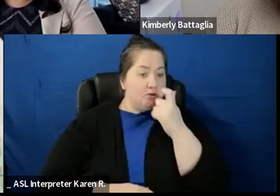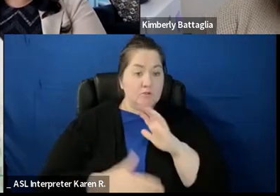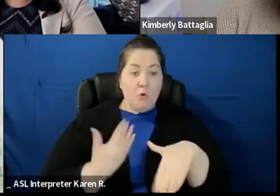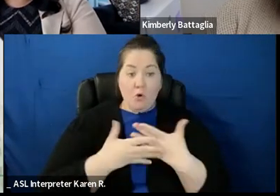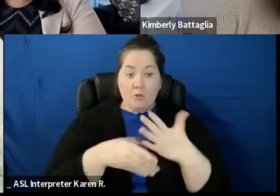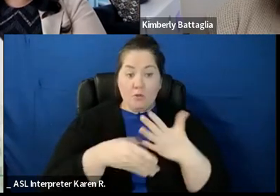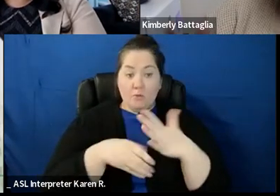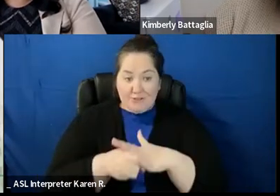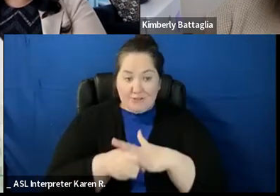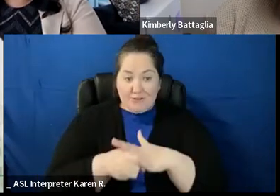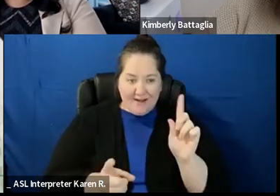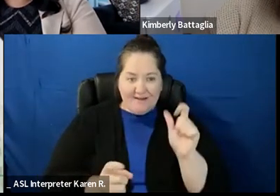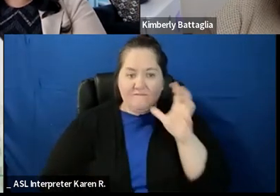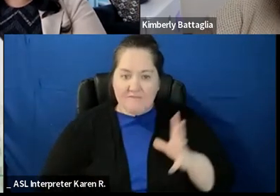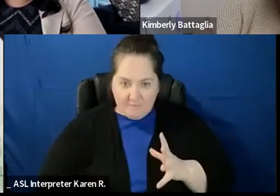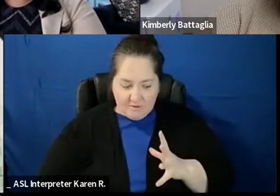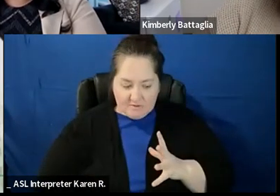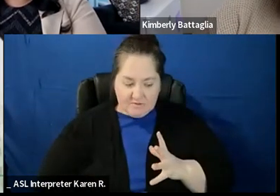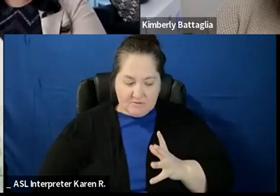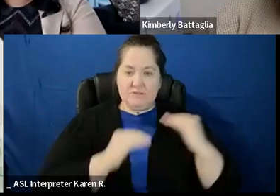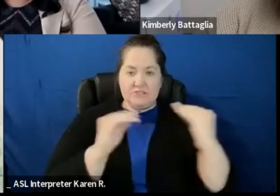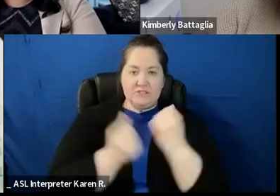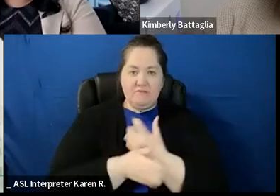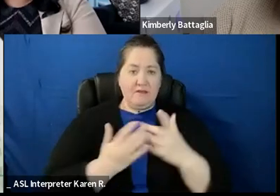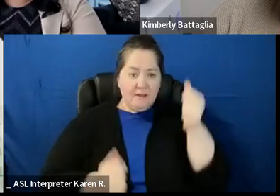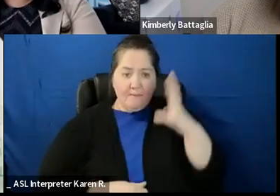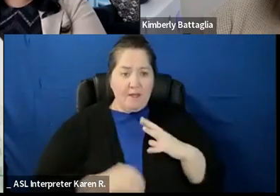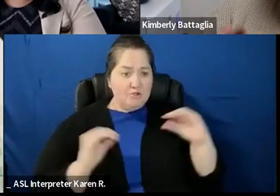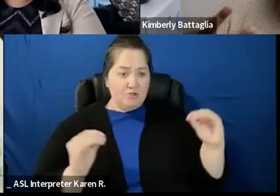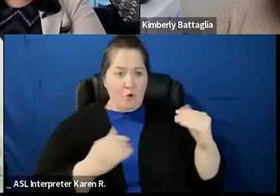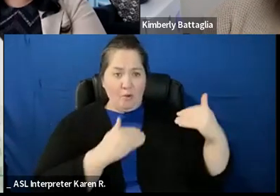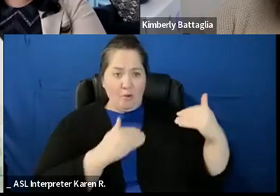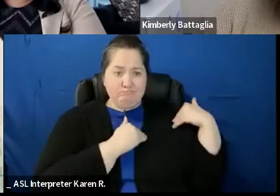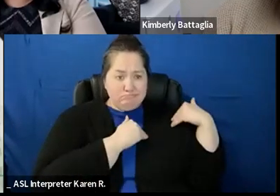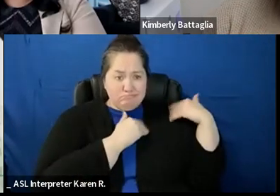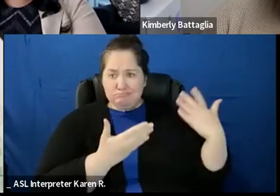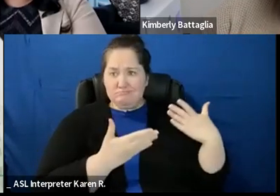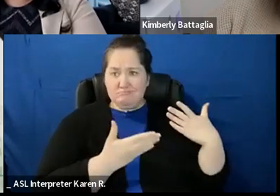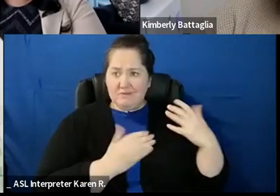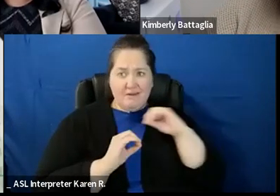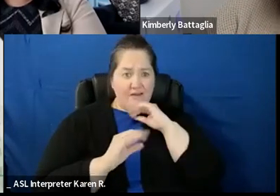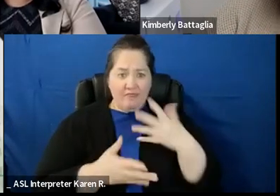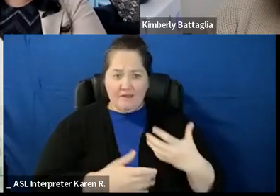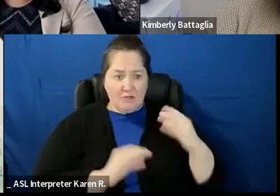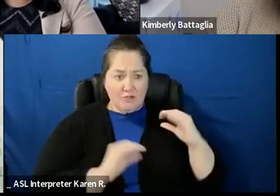on the females to make everything all right. The males weren't taking their share of the burden that's on